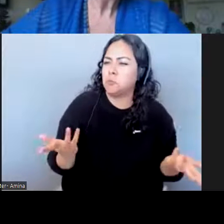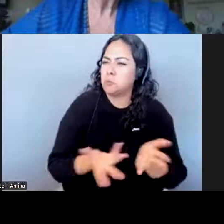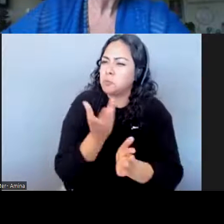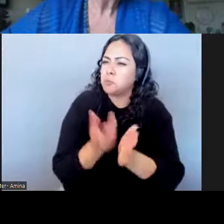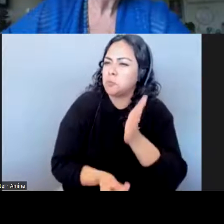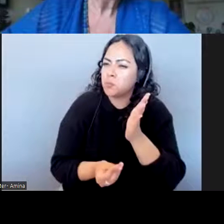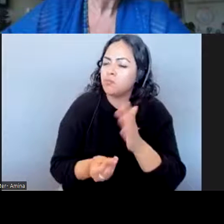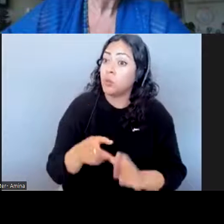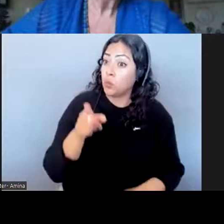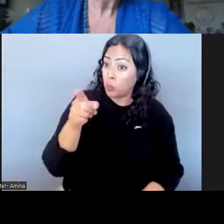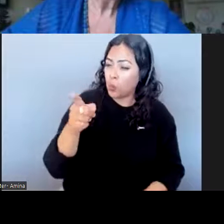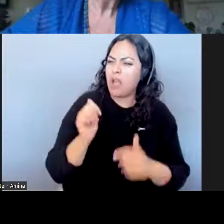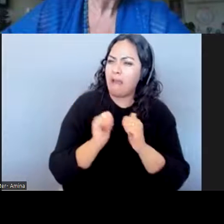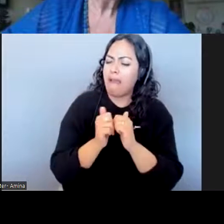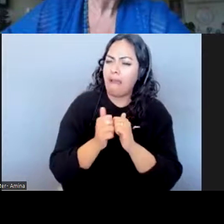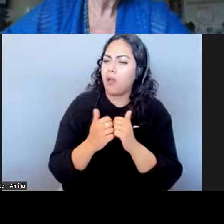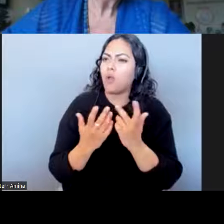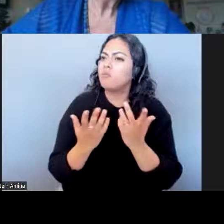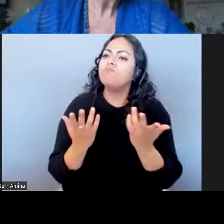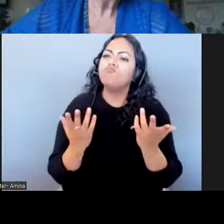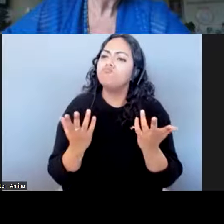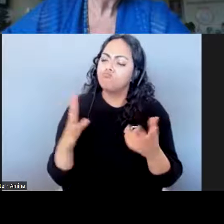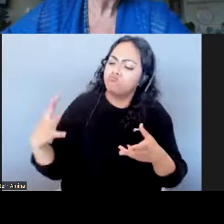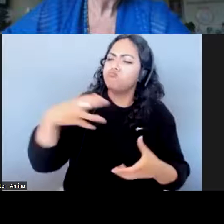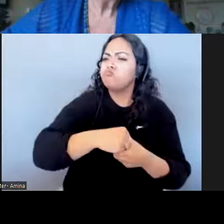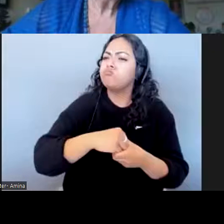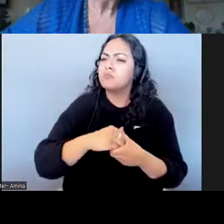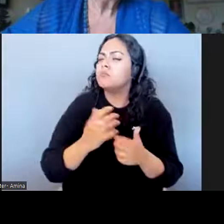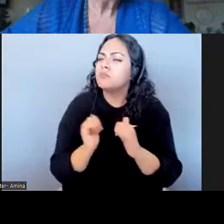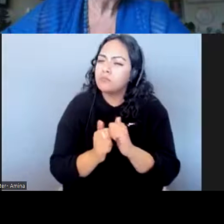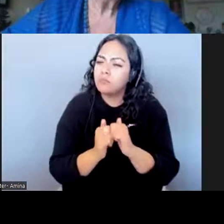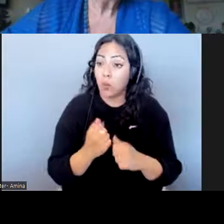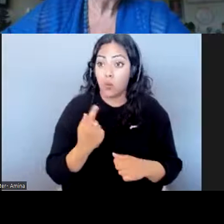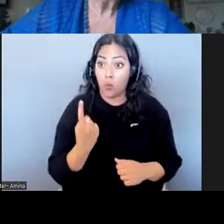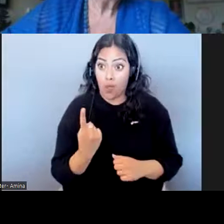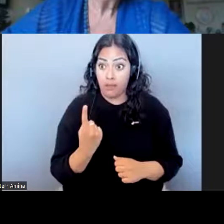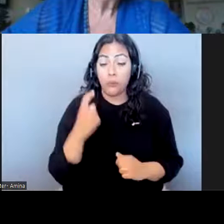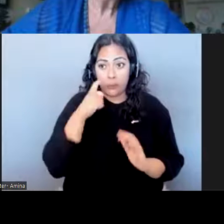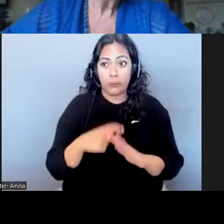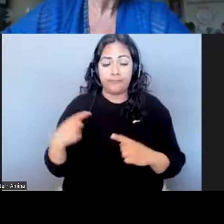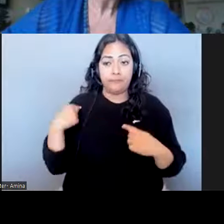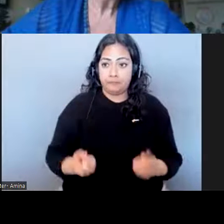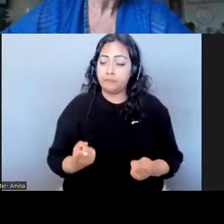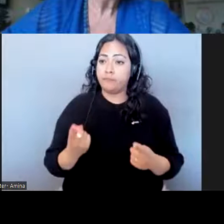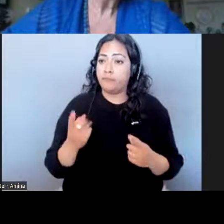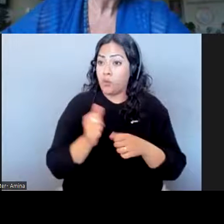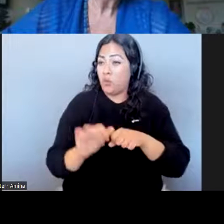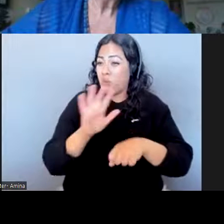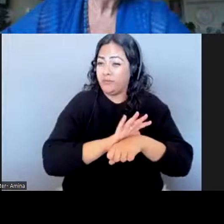you overcome that? Because I think one thing we've noticed from COVID is it really broke